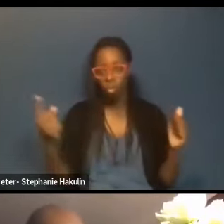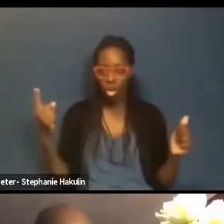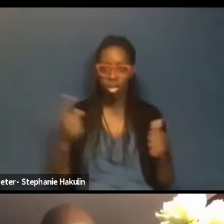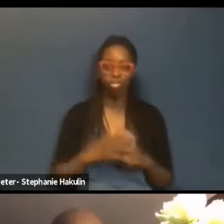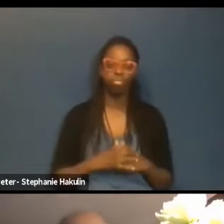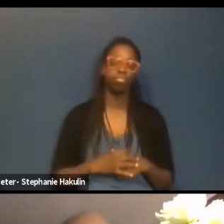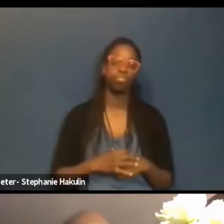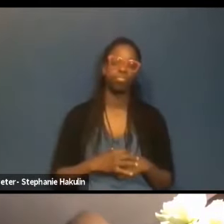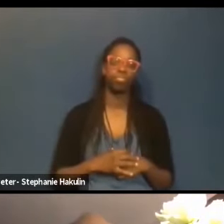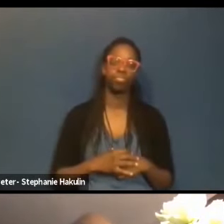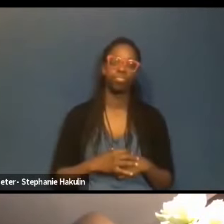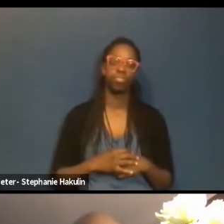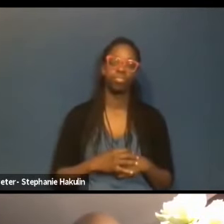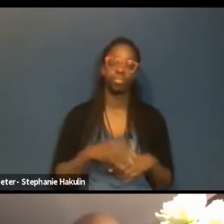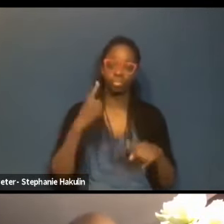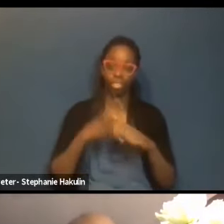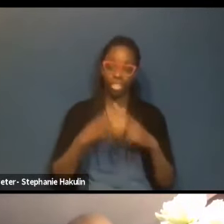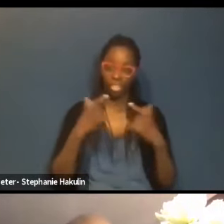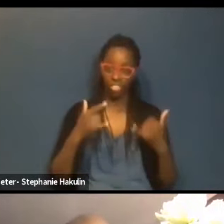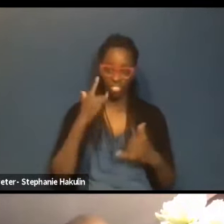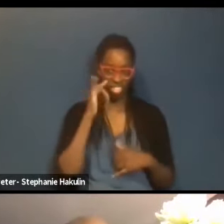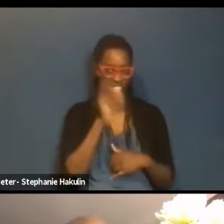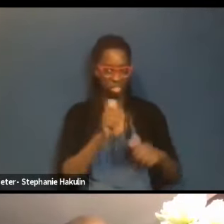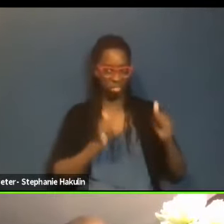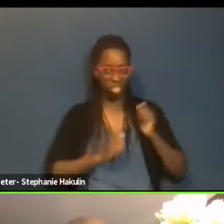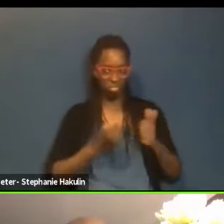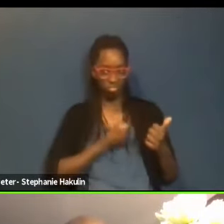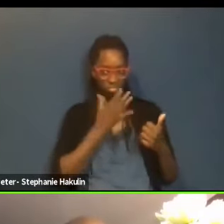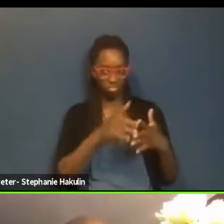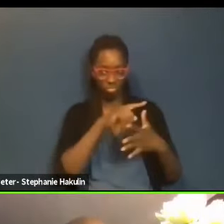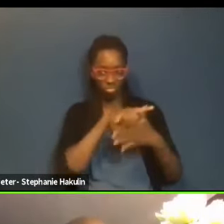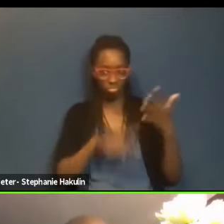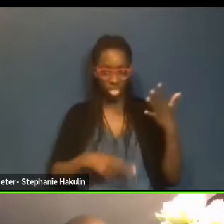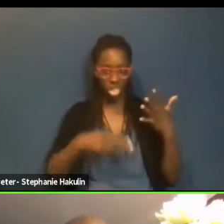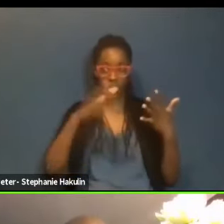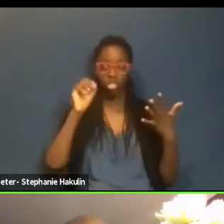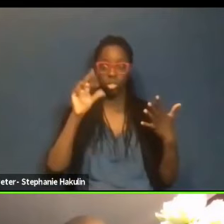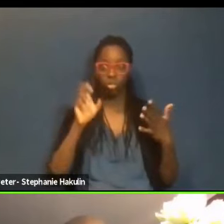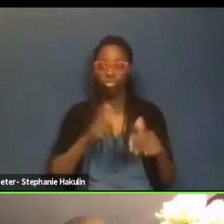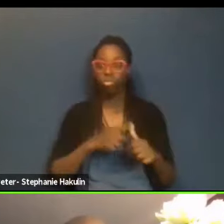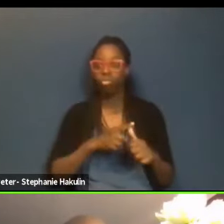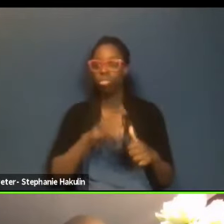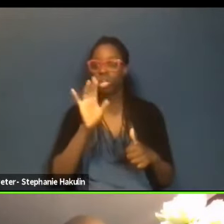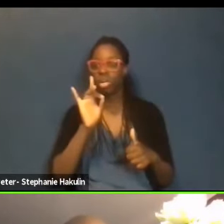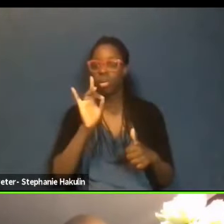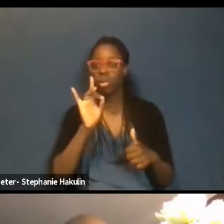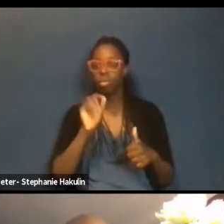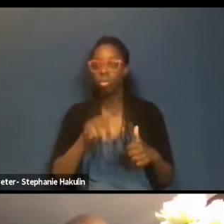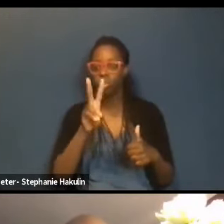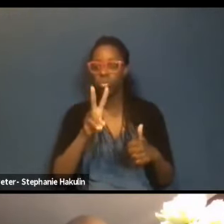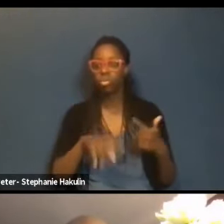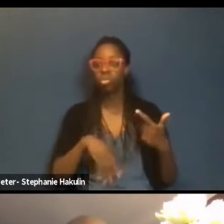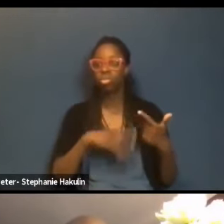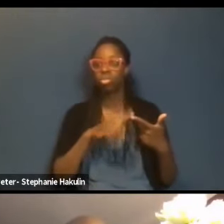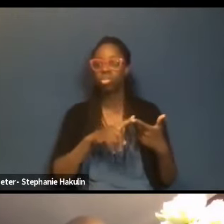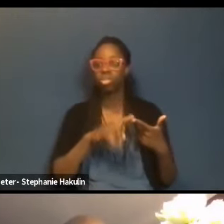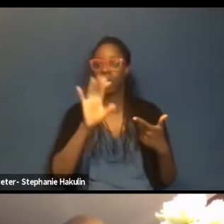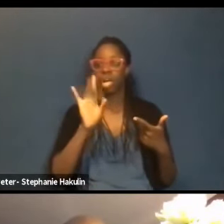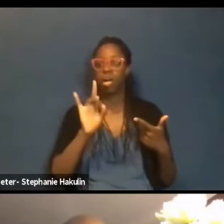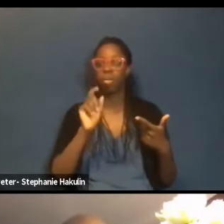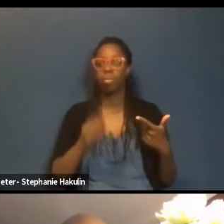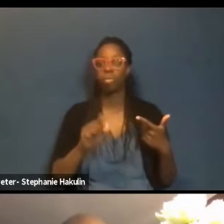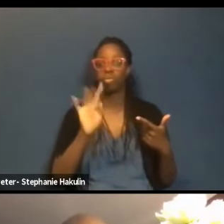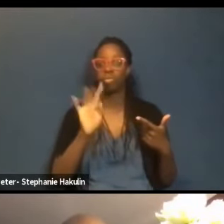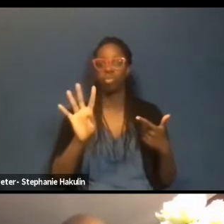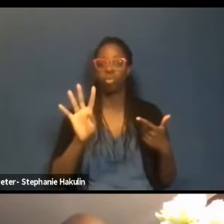that poet, from a low to high, we have an 8. Oh. We have an 8.2. Ooh. We have an 8.4. We